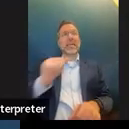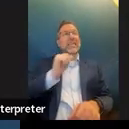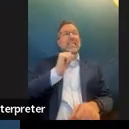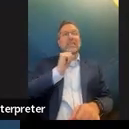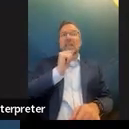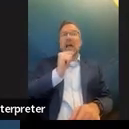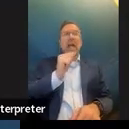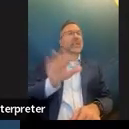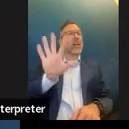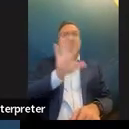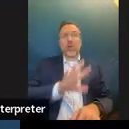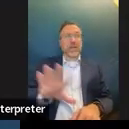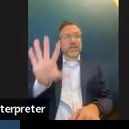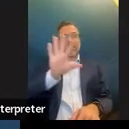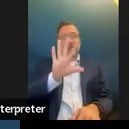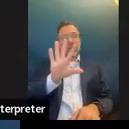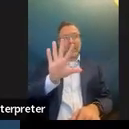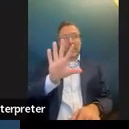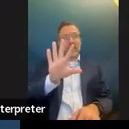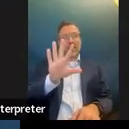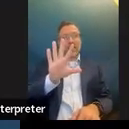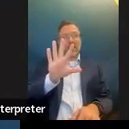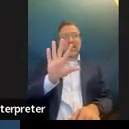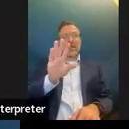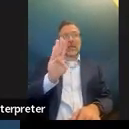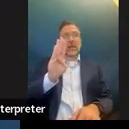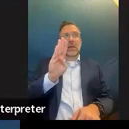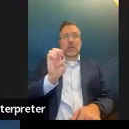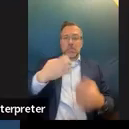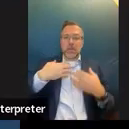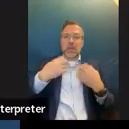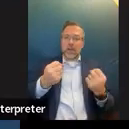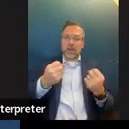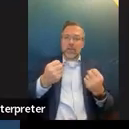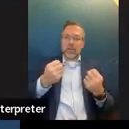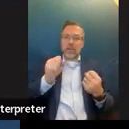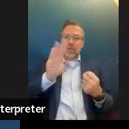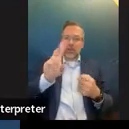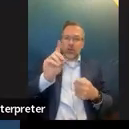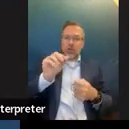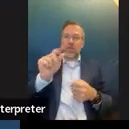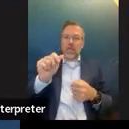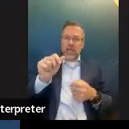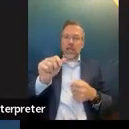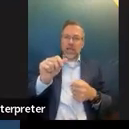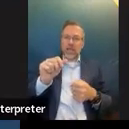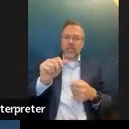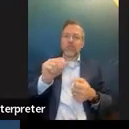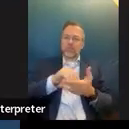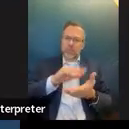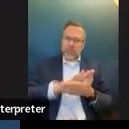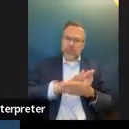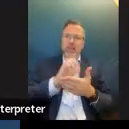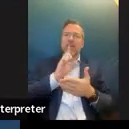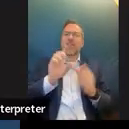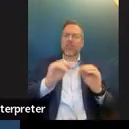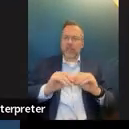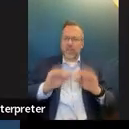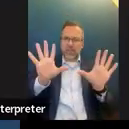ranges. Be really confident in your data and just put that really clear baseline data